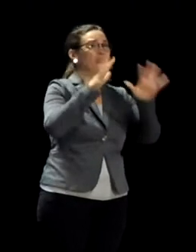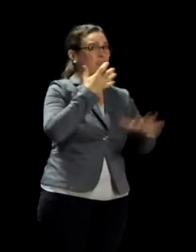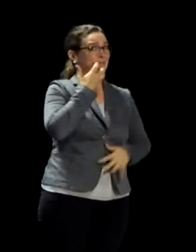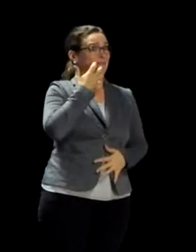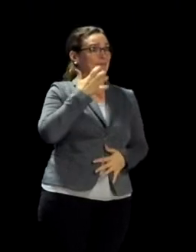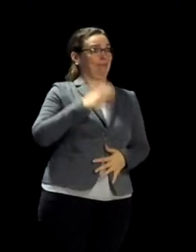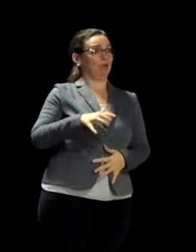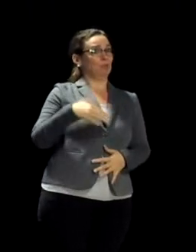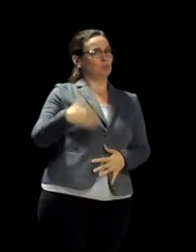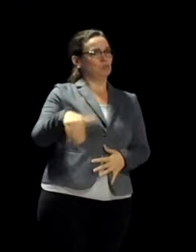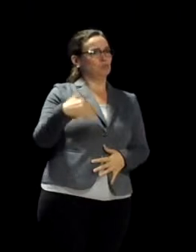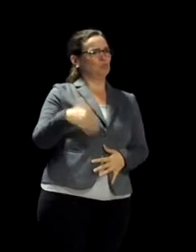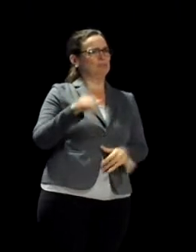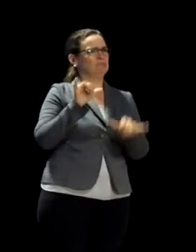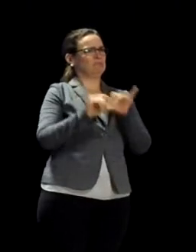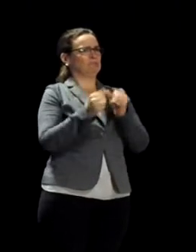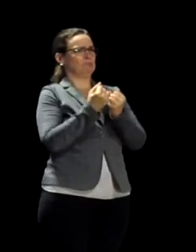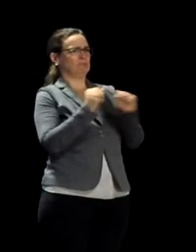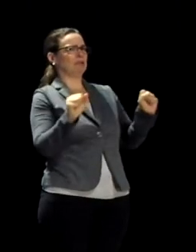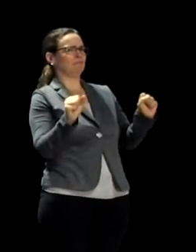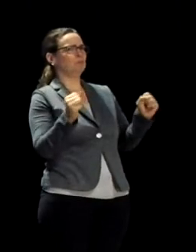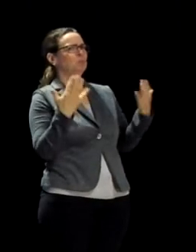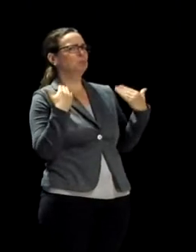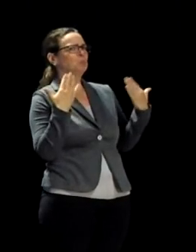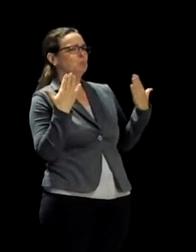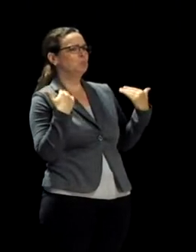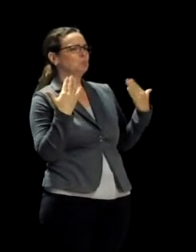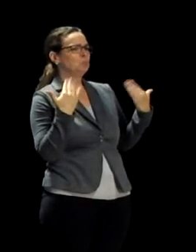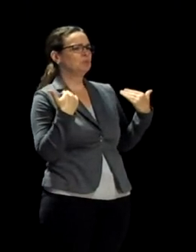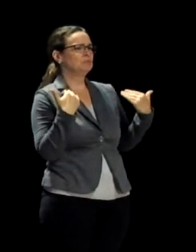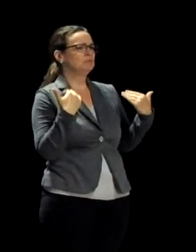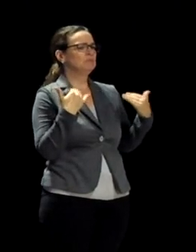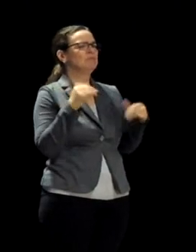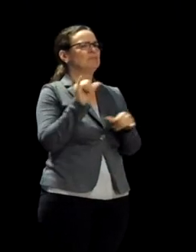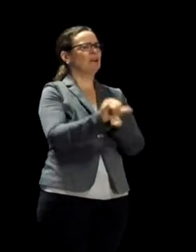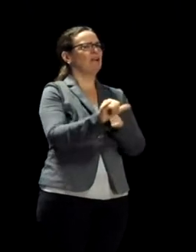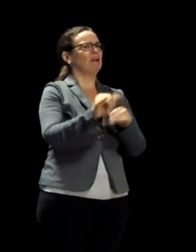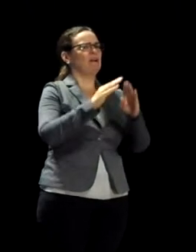hot outside. We encourage people to stay indoors and